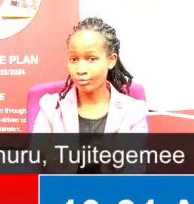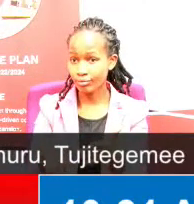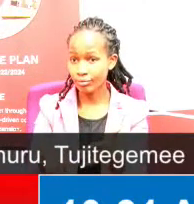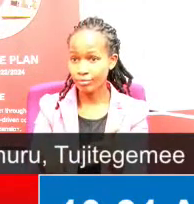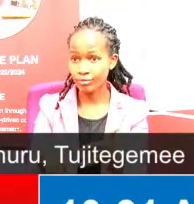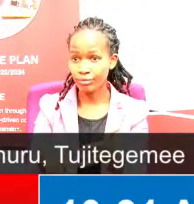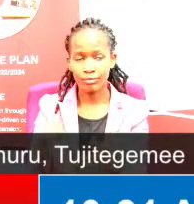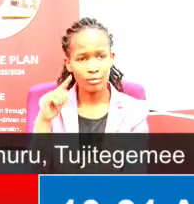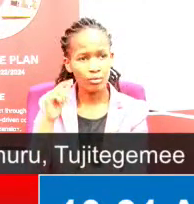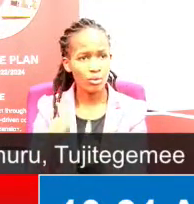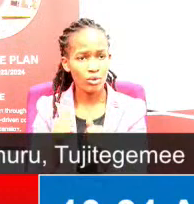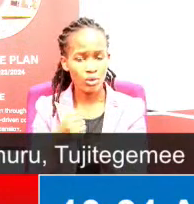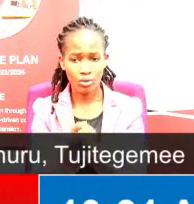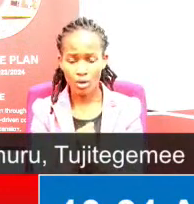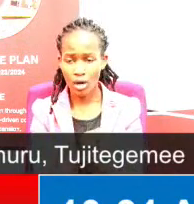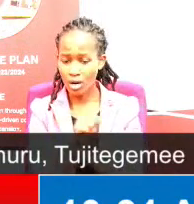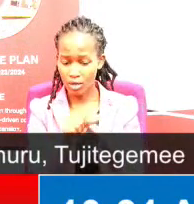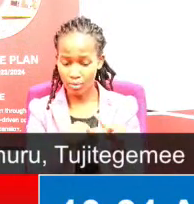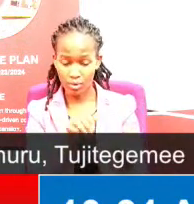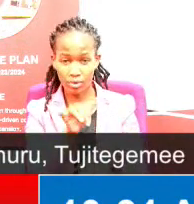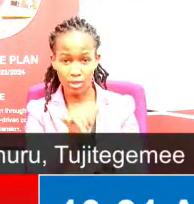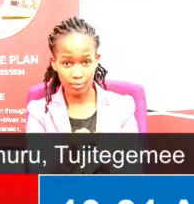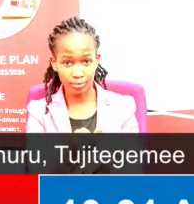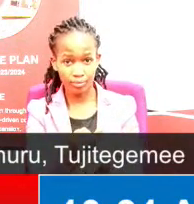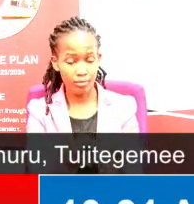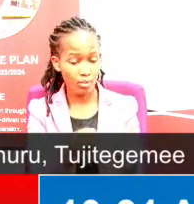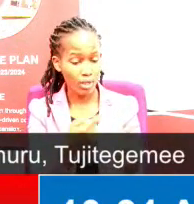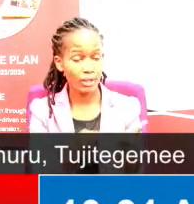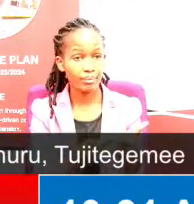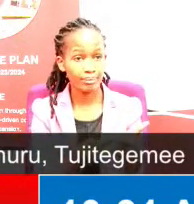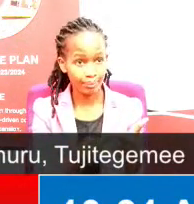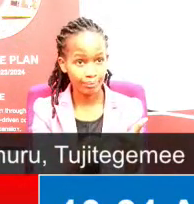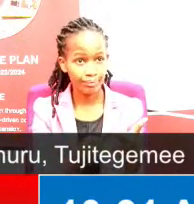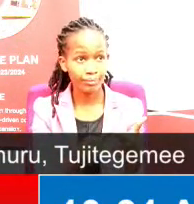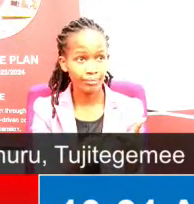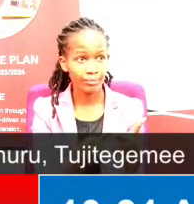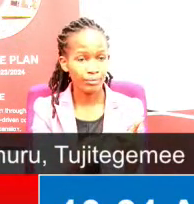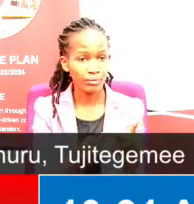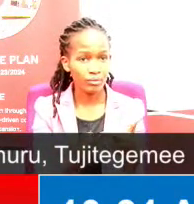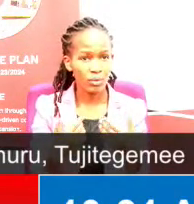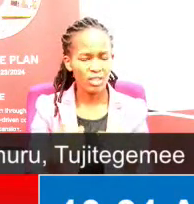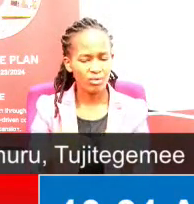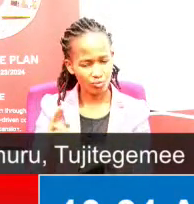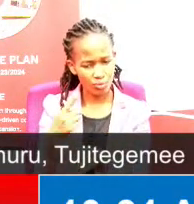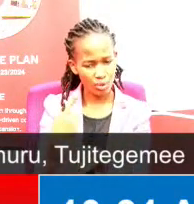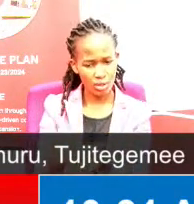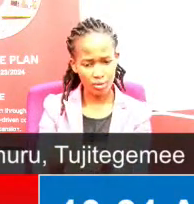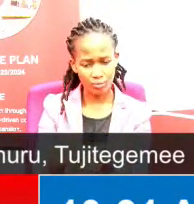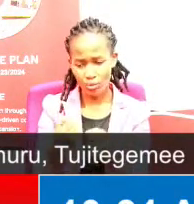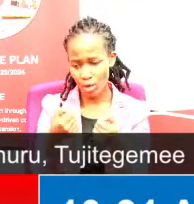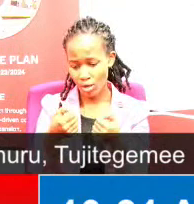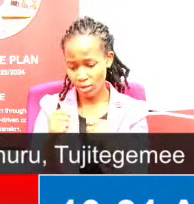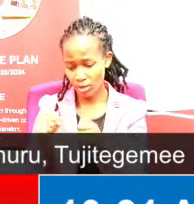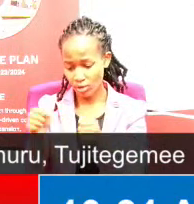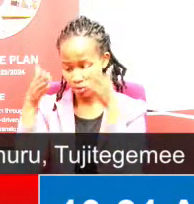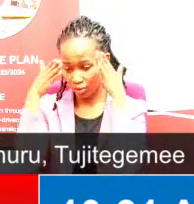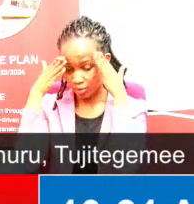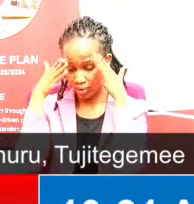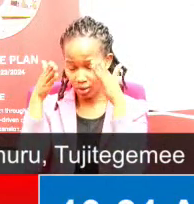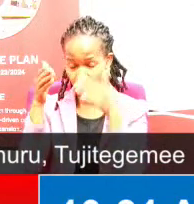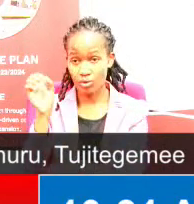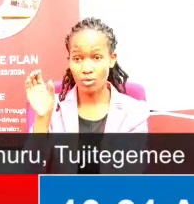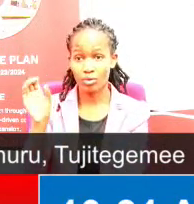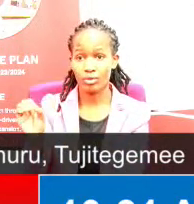assumptions that we are making about that. And then I'll spend a bit of time at the strategic focus.